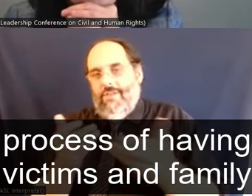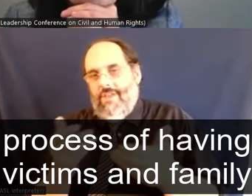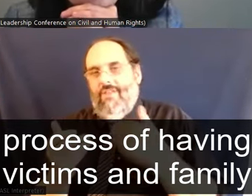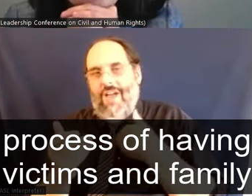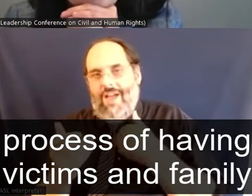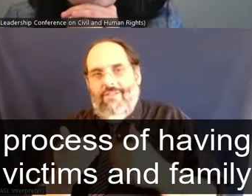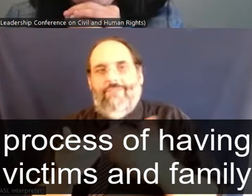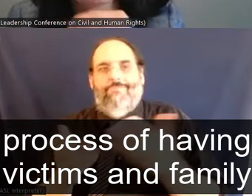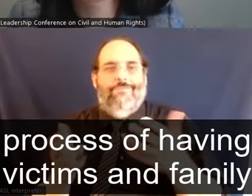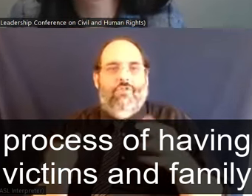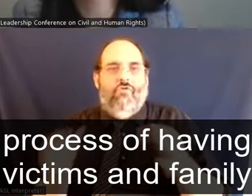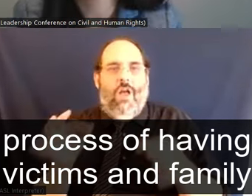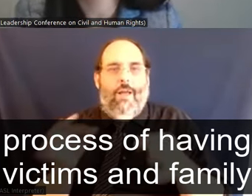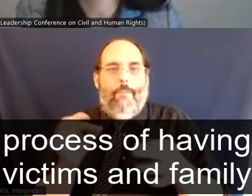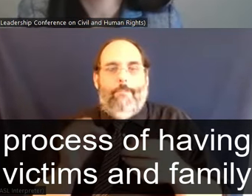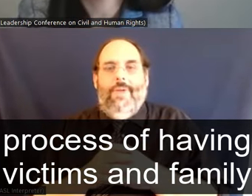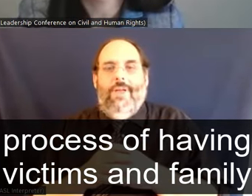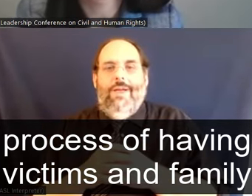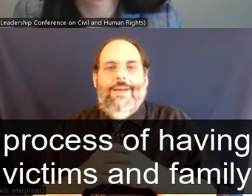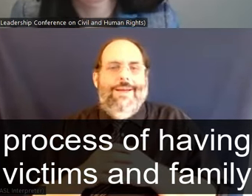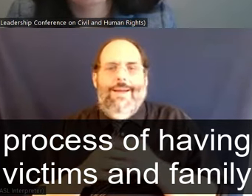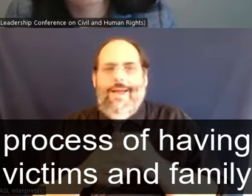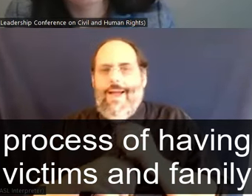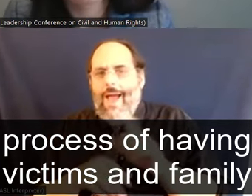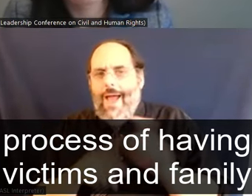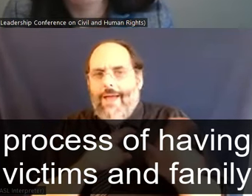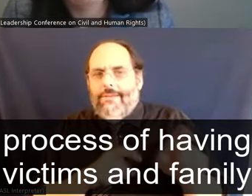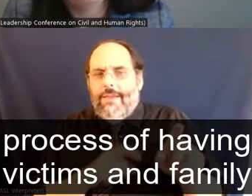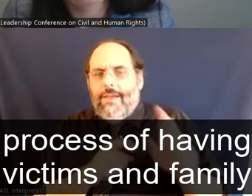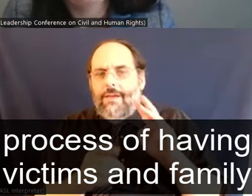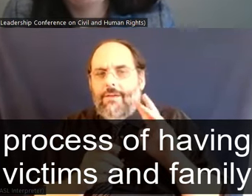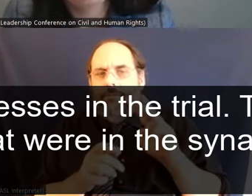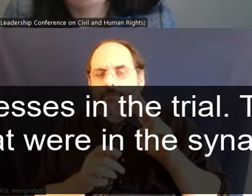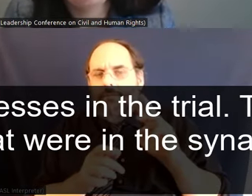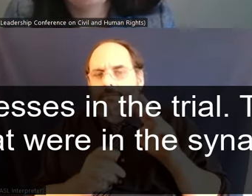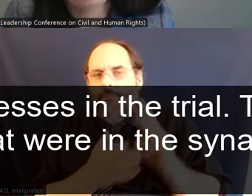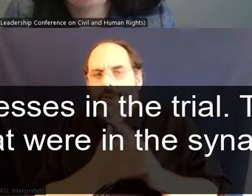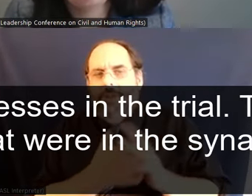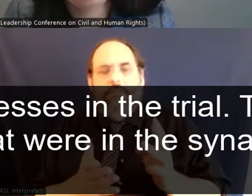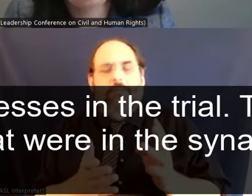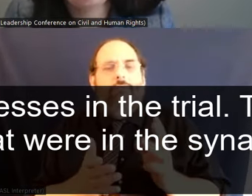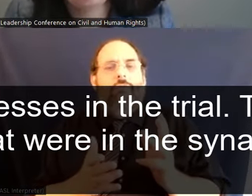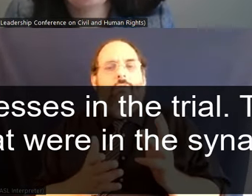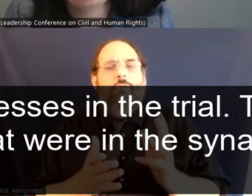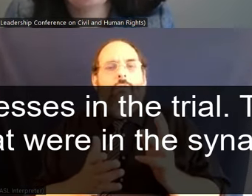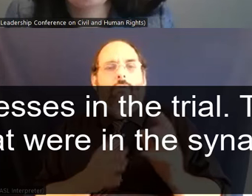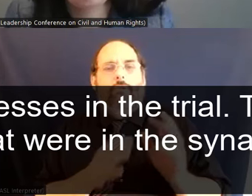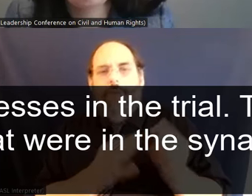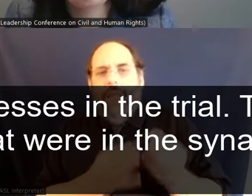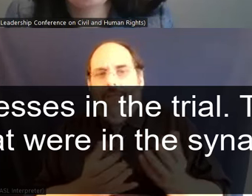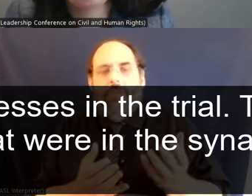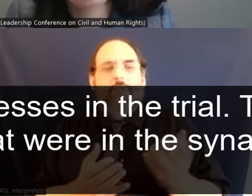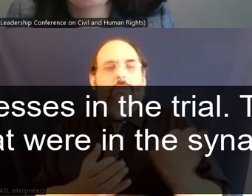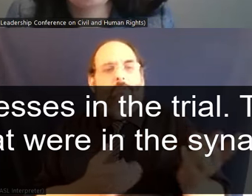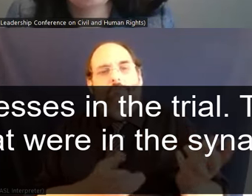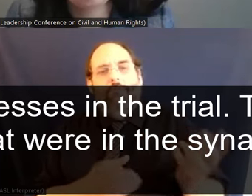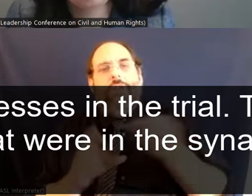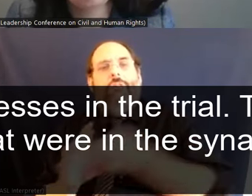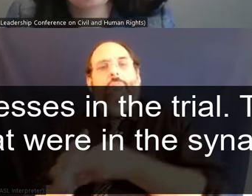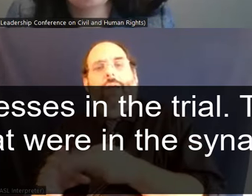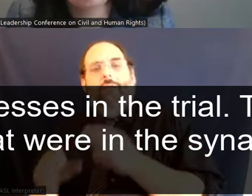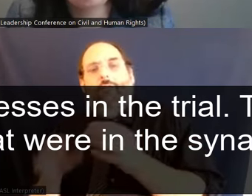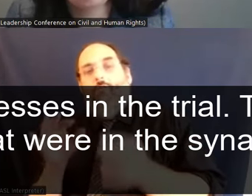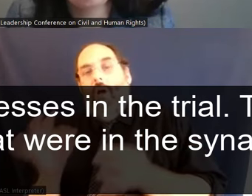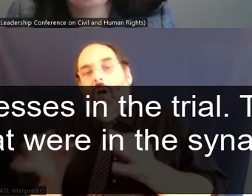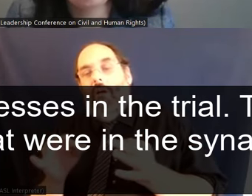the trial. Asking some of the victims and family members to be witnesses in the trial.